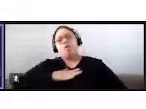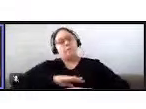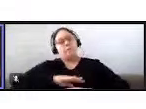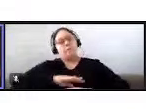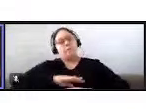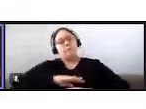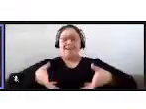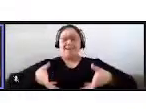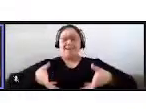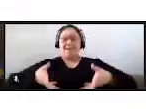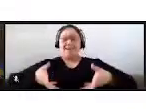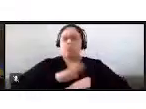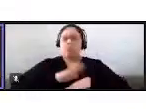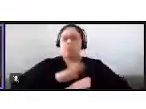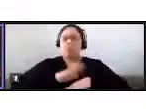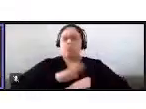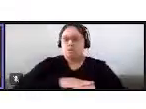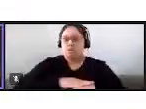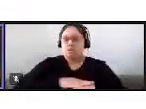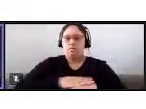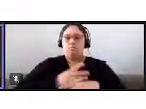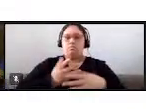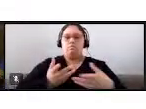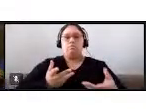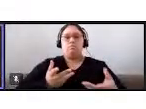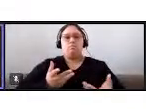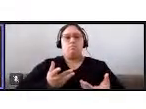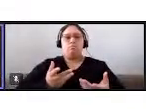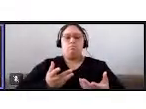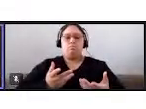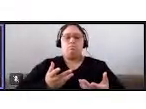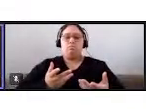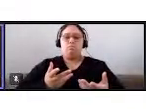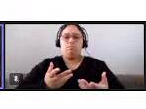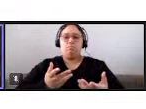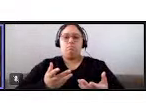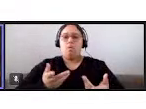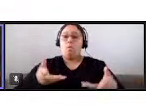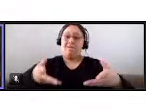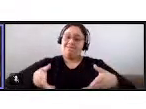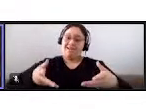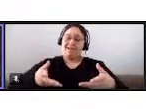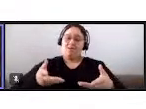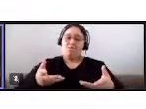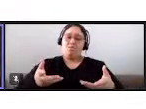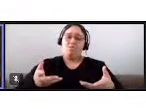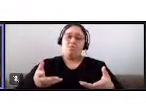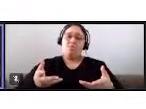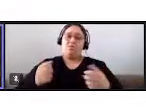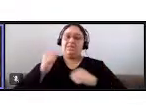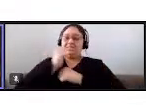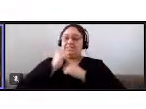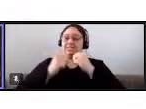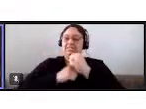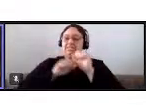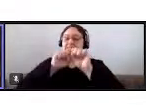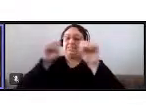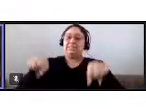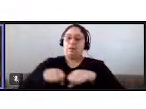at this stage there's enough, or that at this stage that the systems in